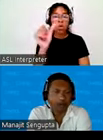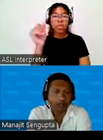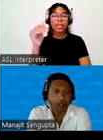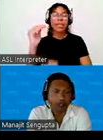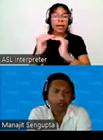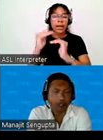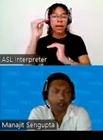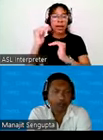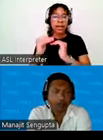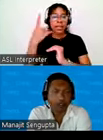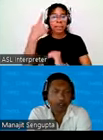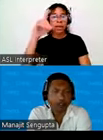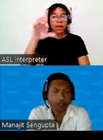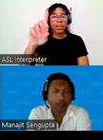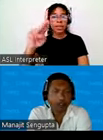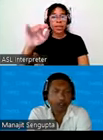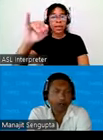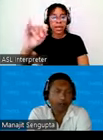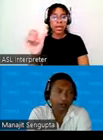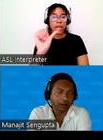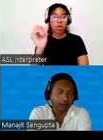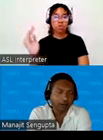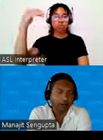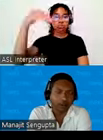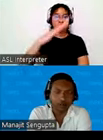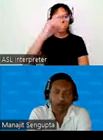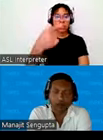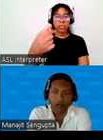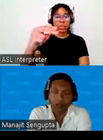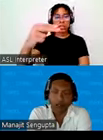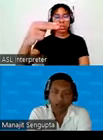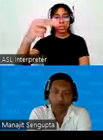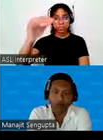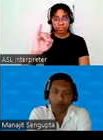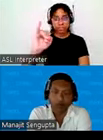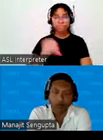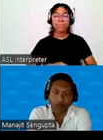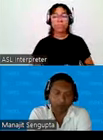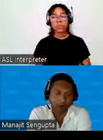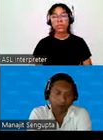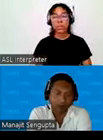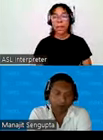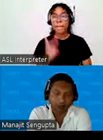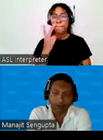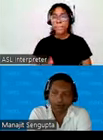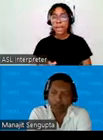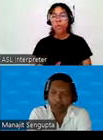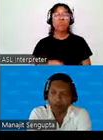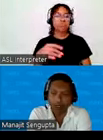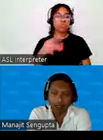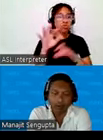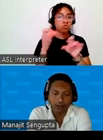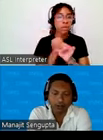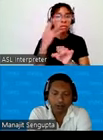So as you can see, the resource is not uniform from year to year, it varies over